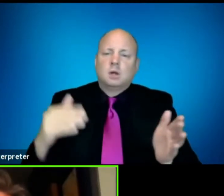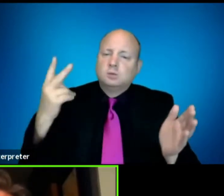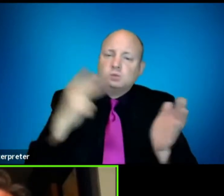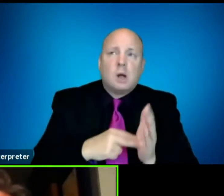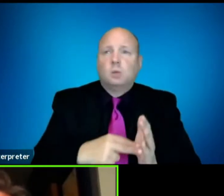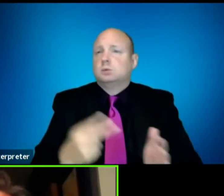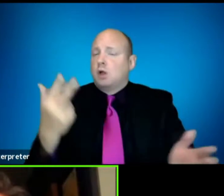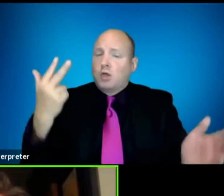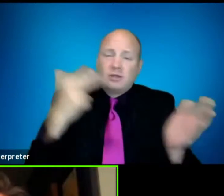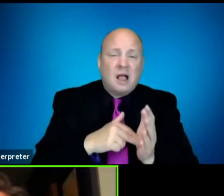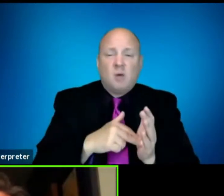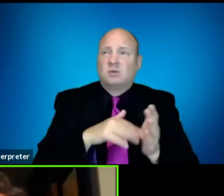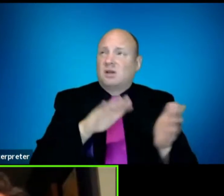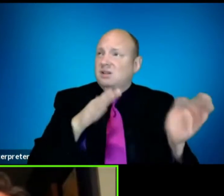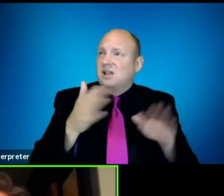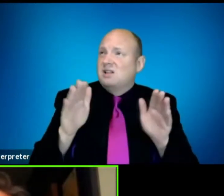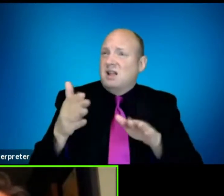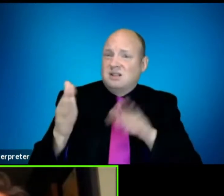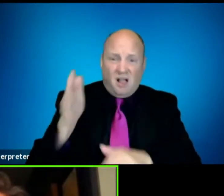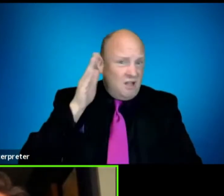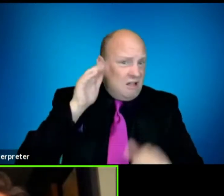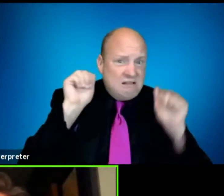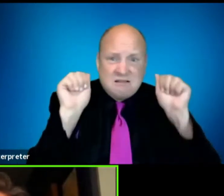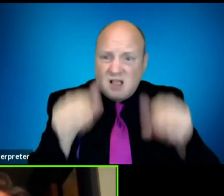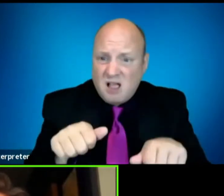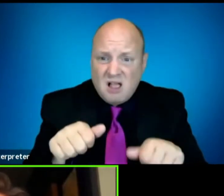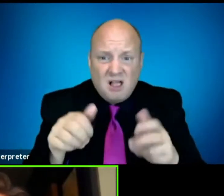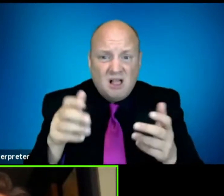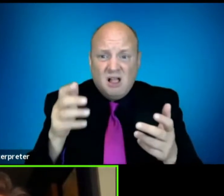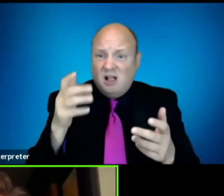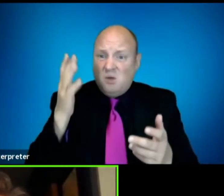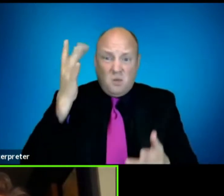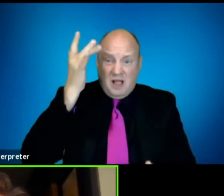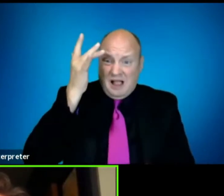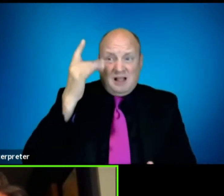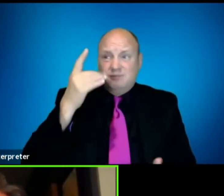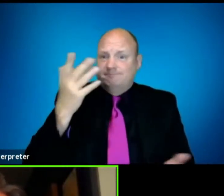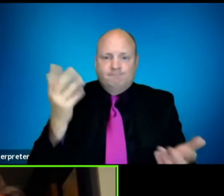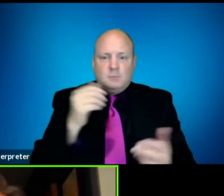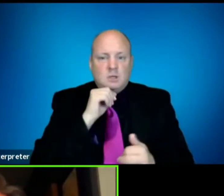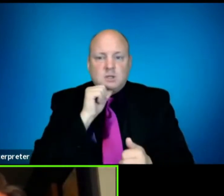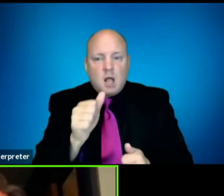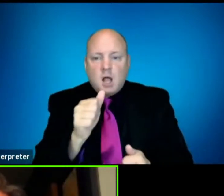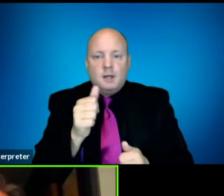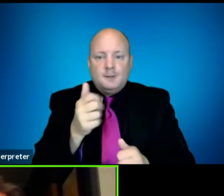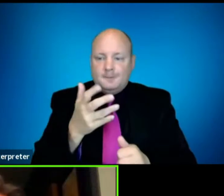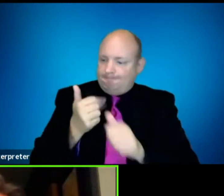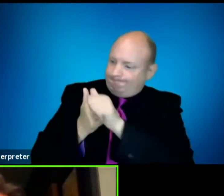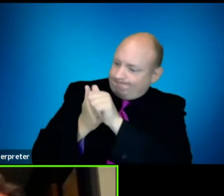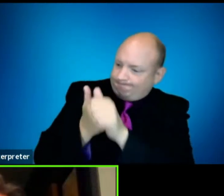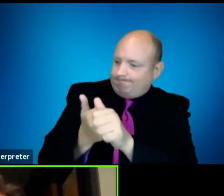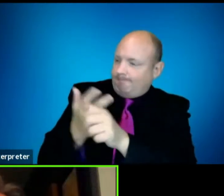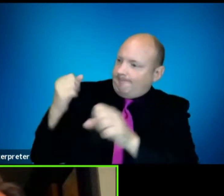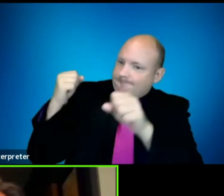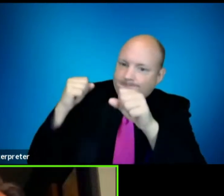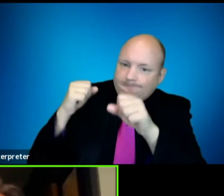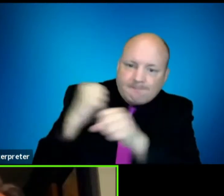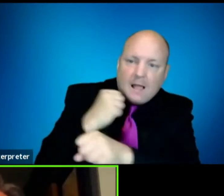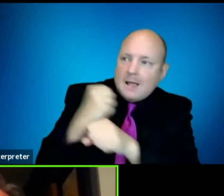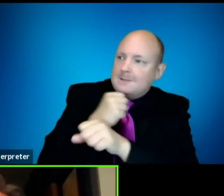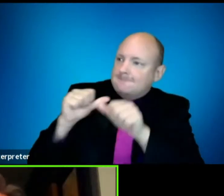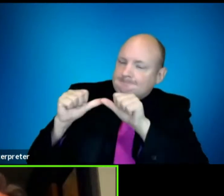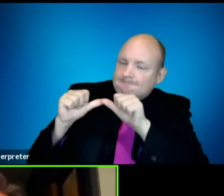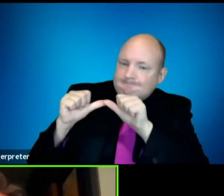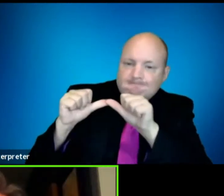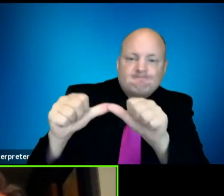this virus starting back in March of 2020. Keep up the fight, keep making sensible choices,